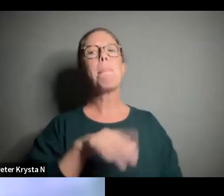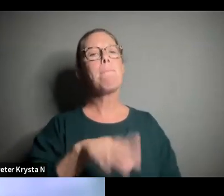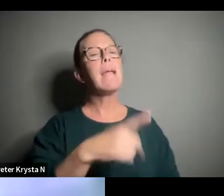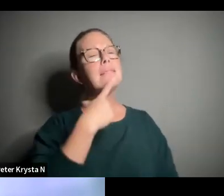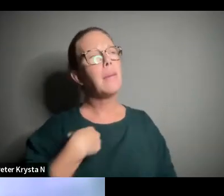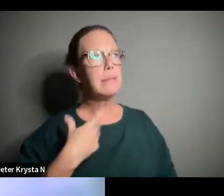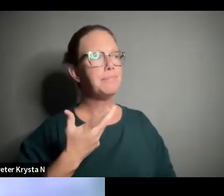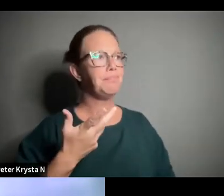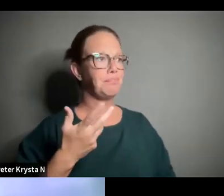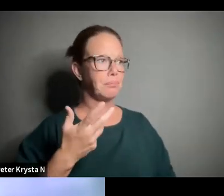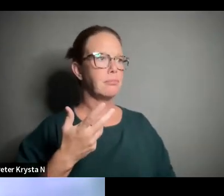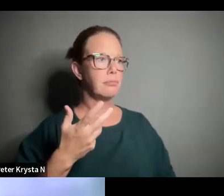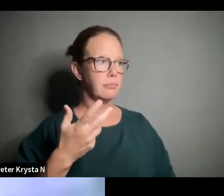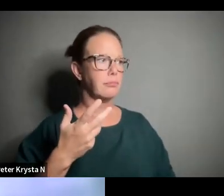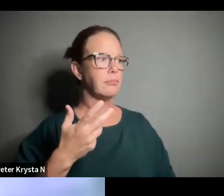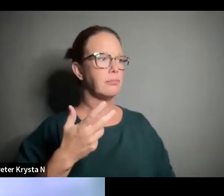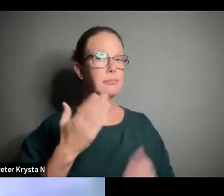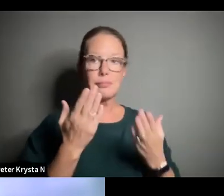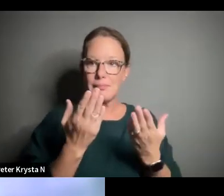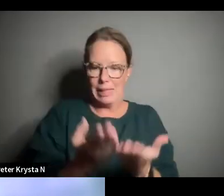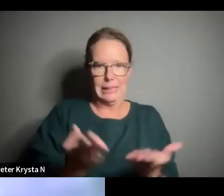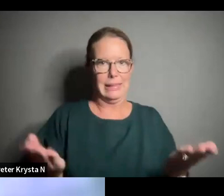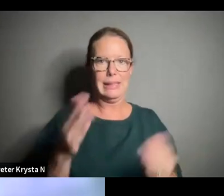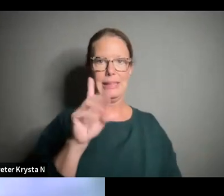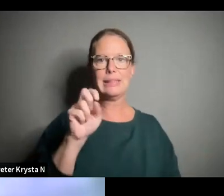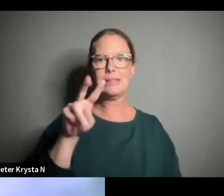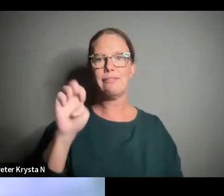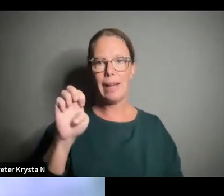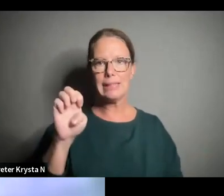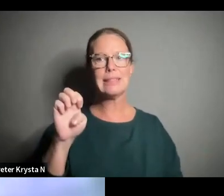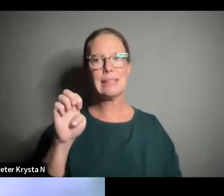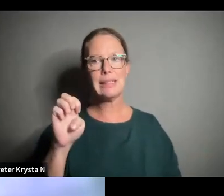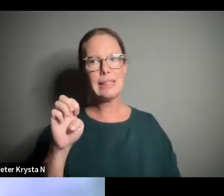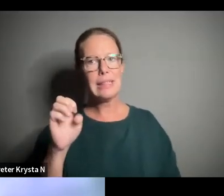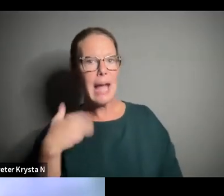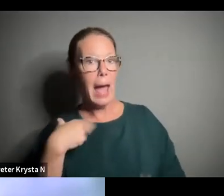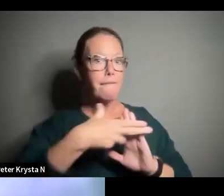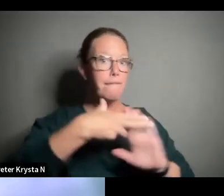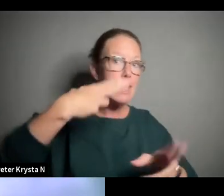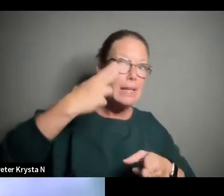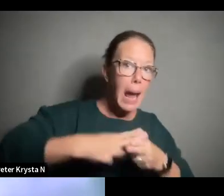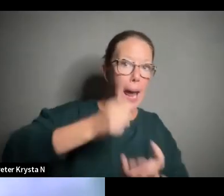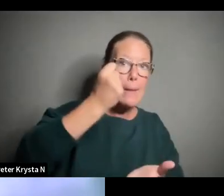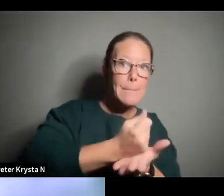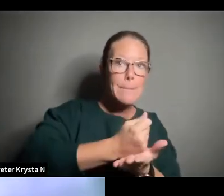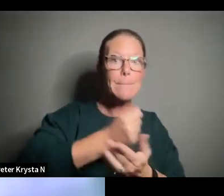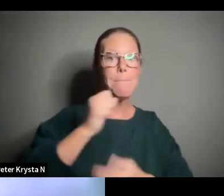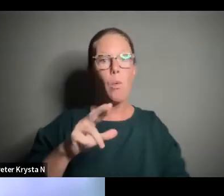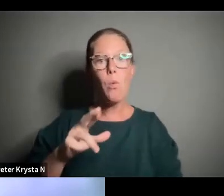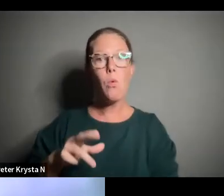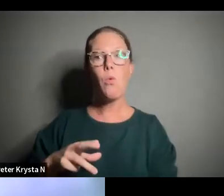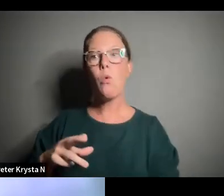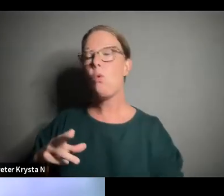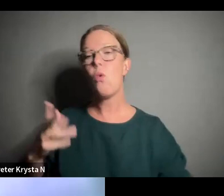about the device. What do you call it? Does it have a trade name? Yeah,